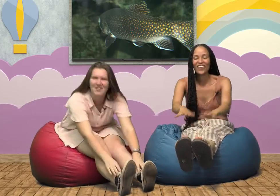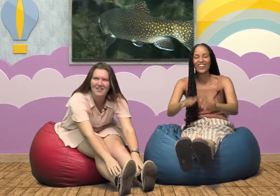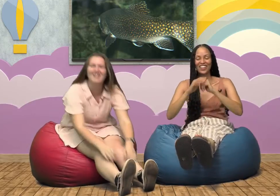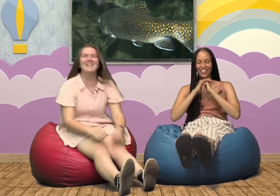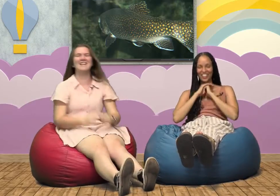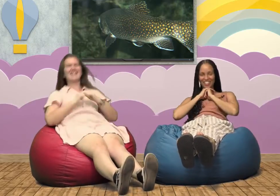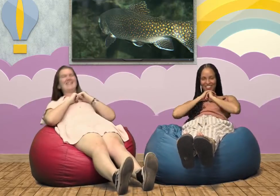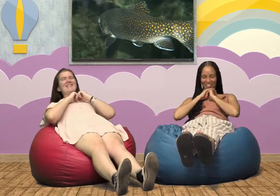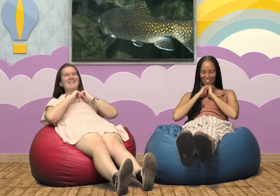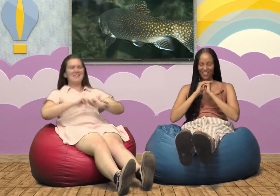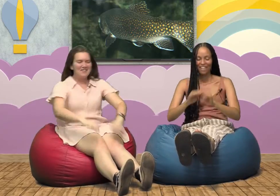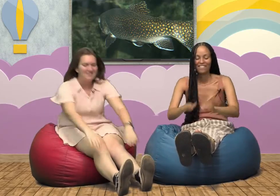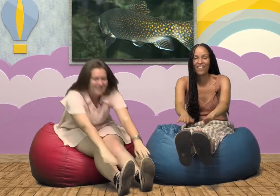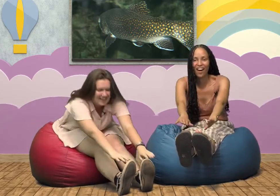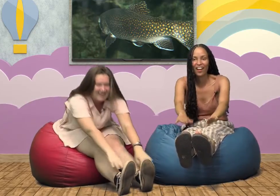4,